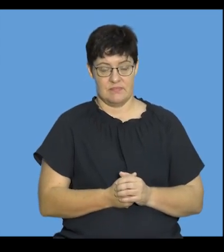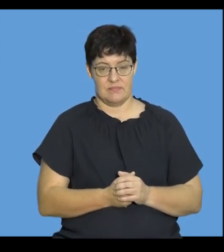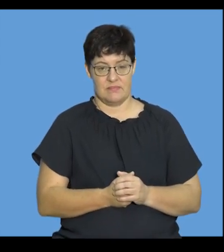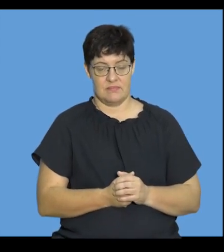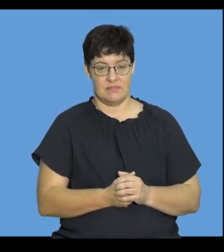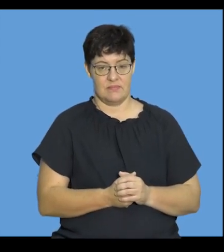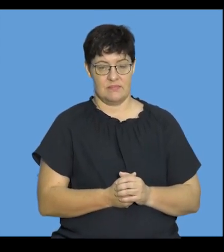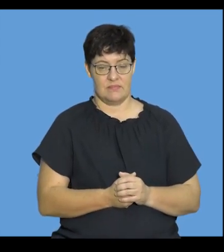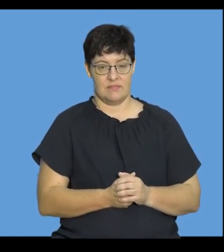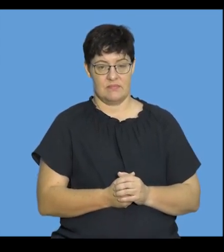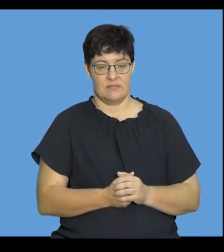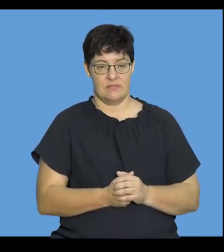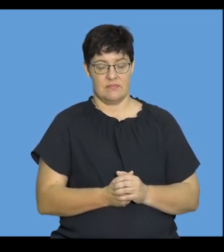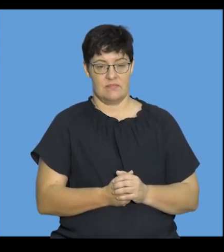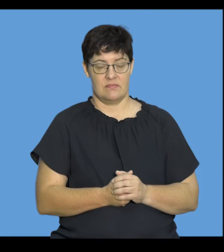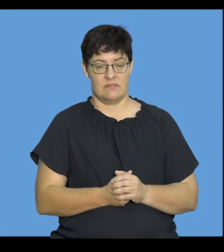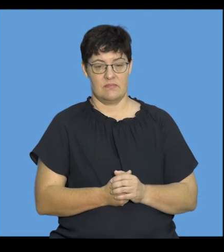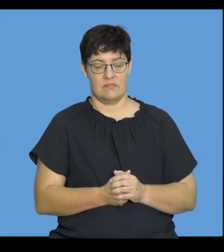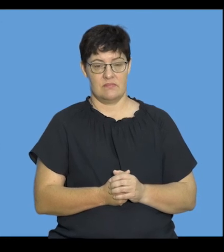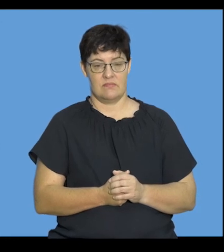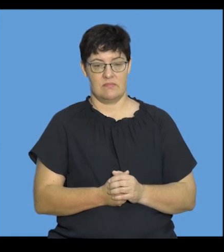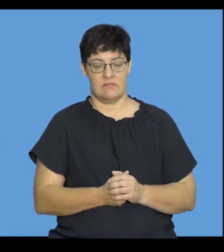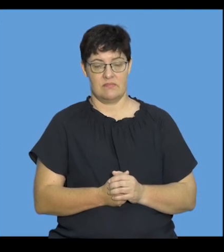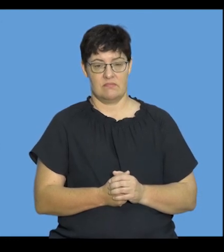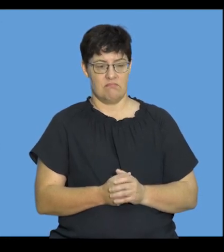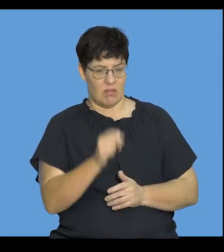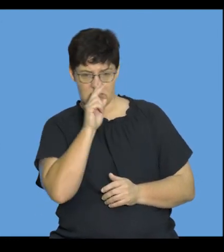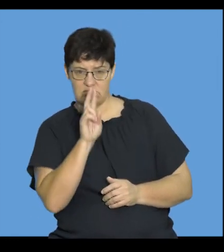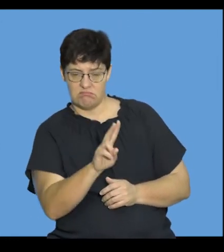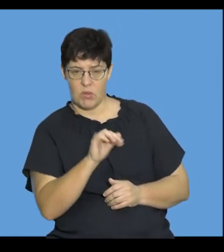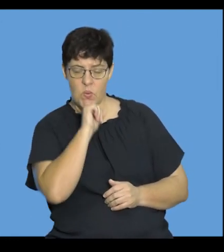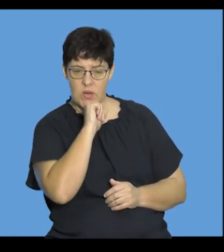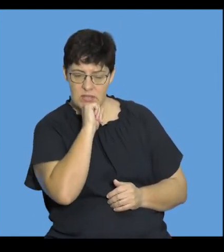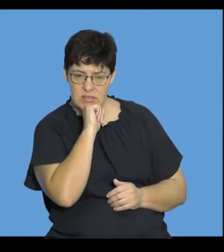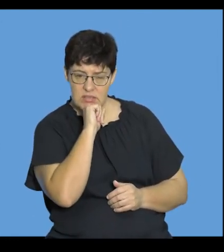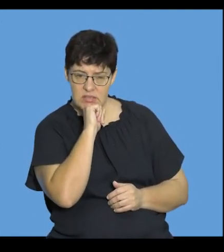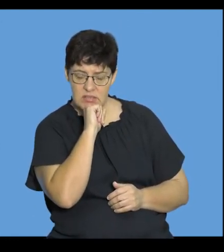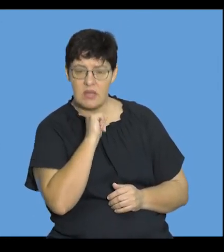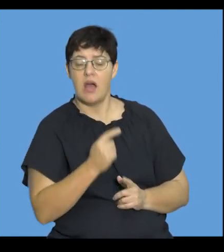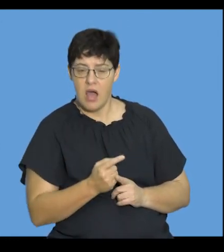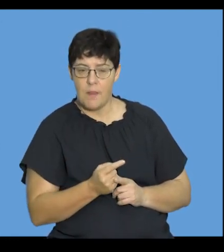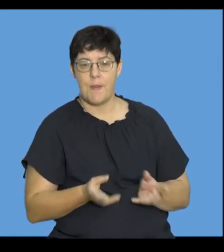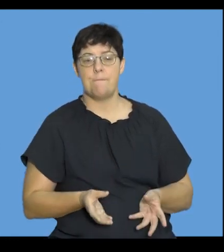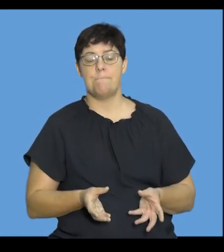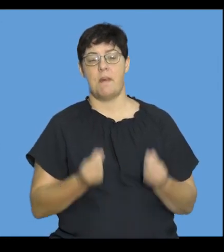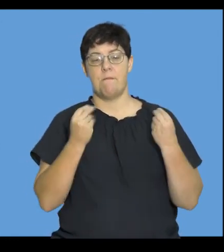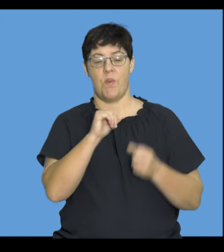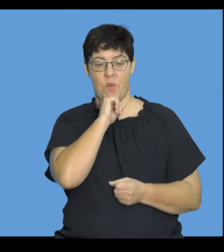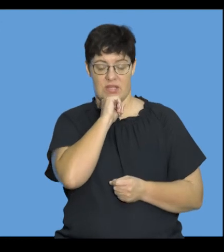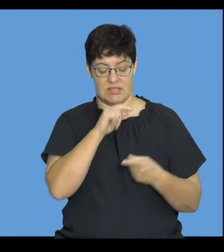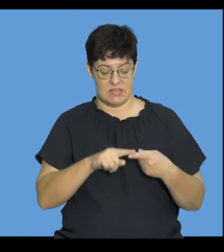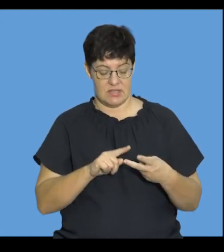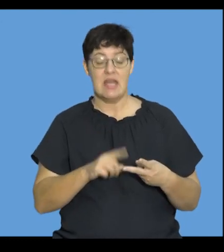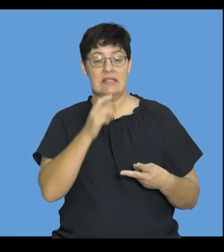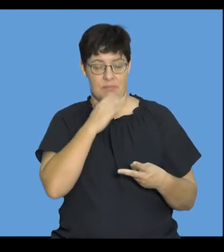But if I look at August, then I know I'm going to receive in August, I'm going to receive in